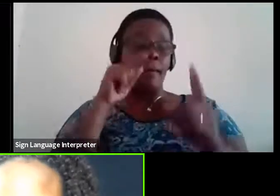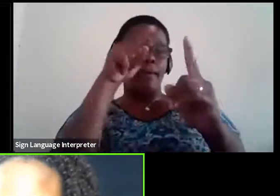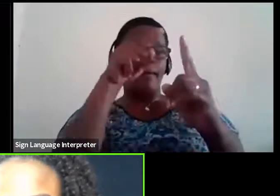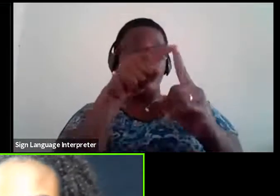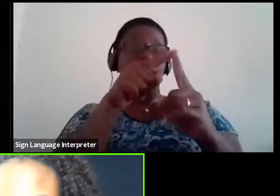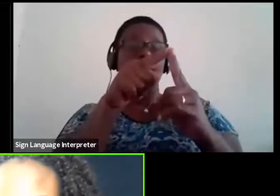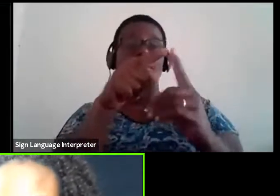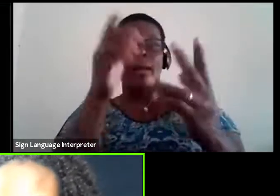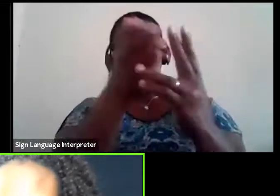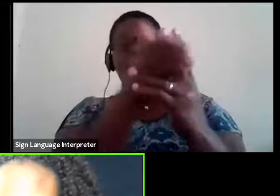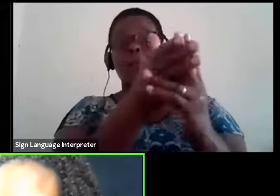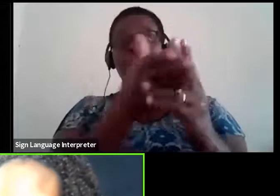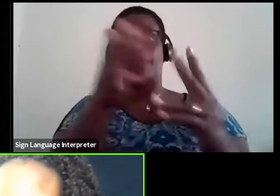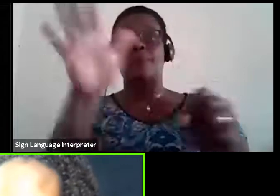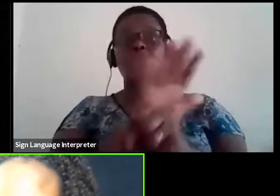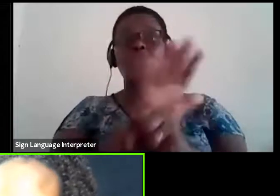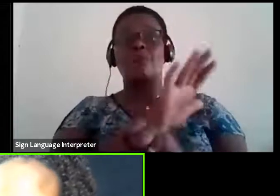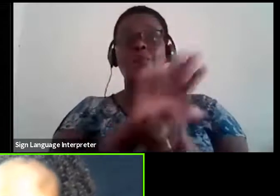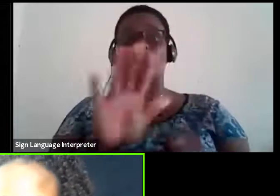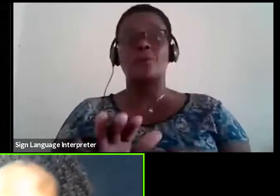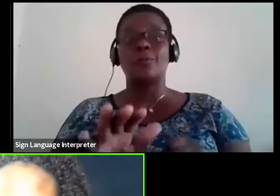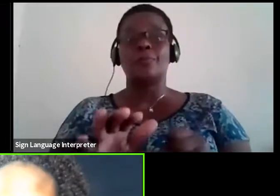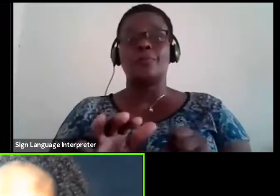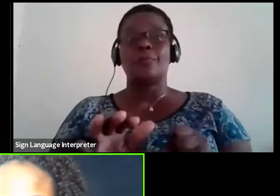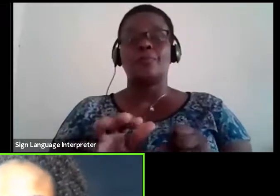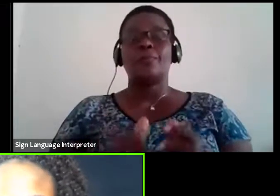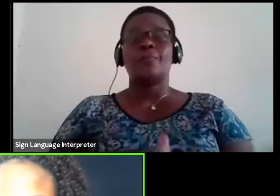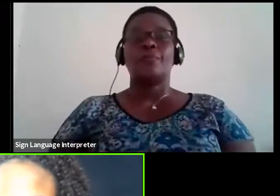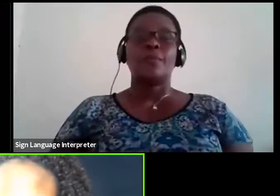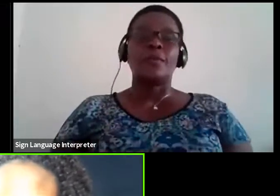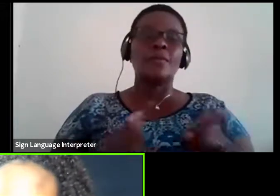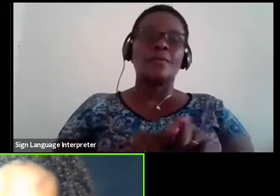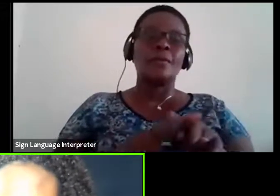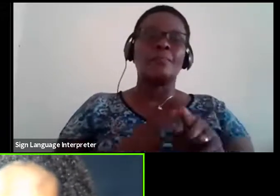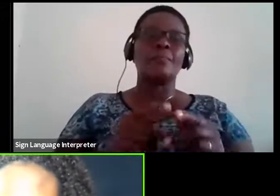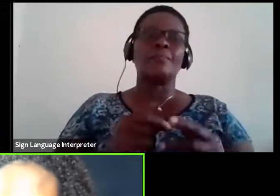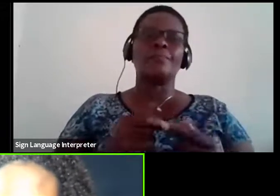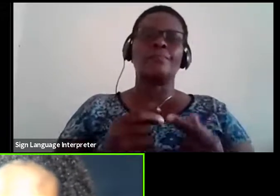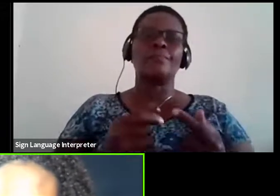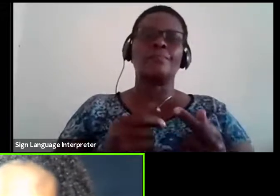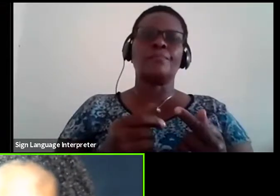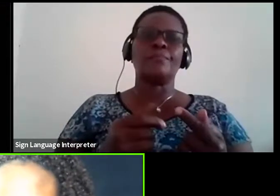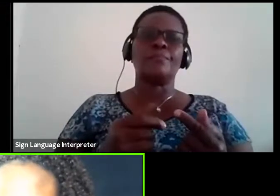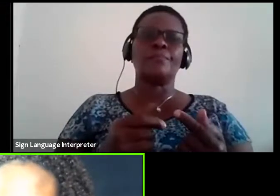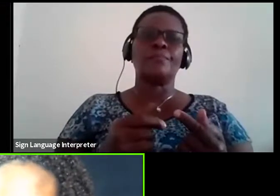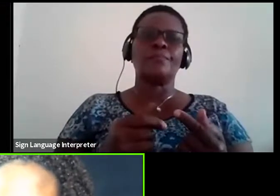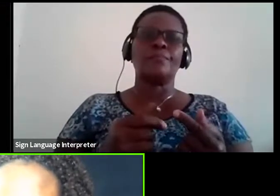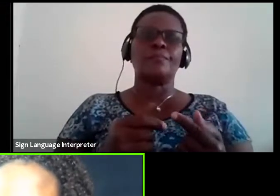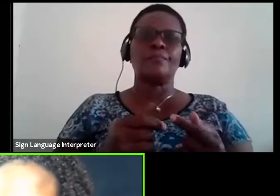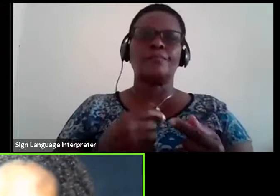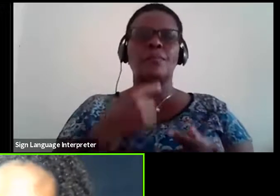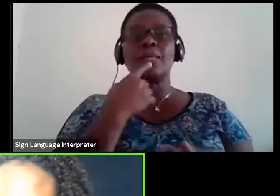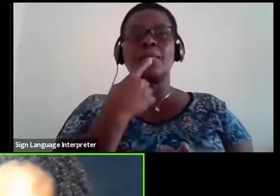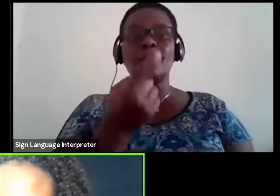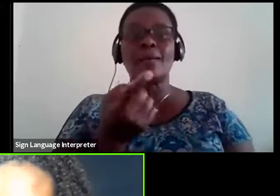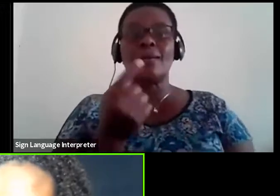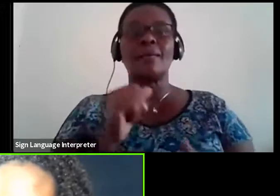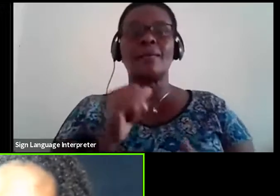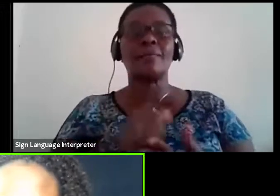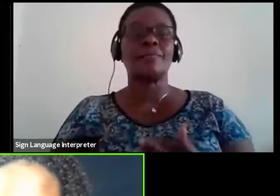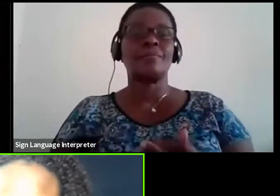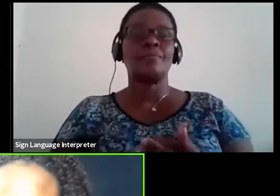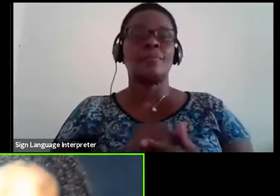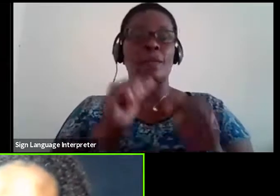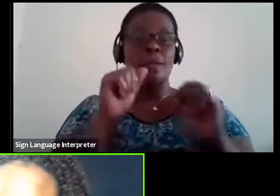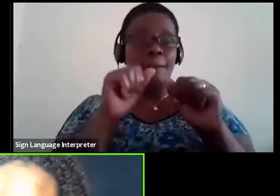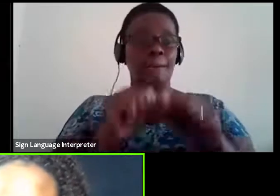most of the other policy work that goes into it. But also, I would say, you know, reporting AITA,